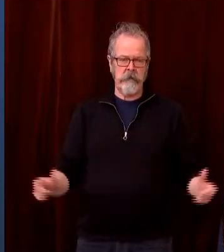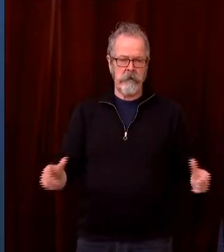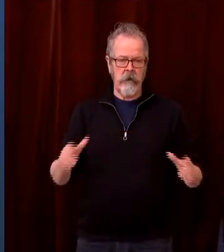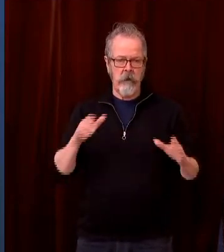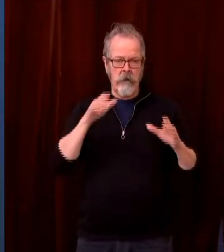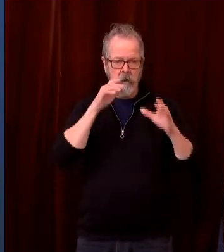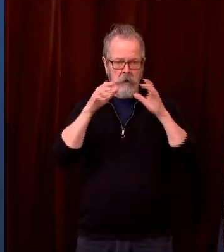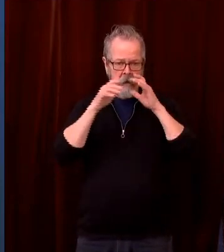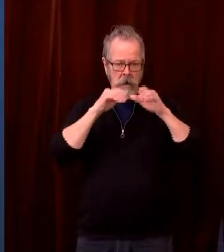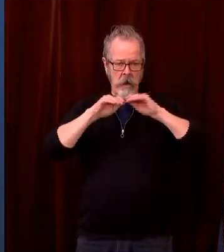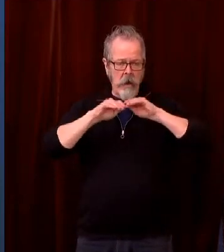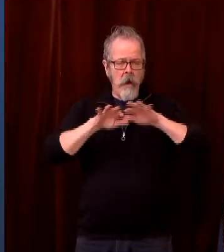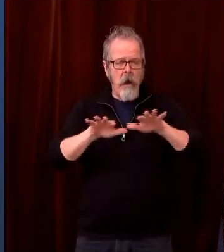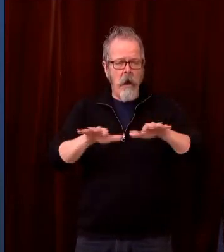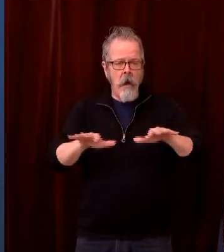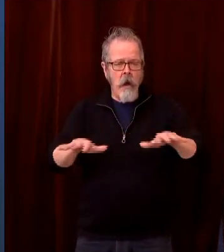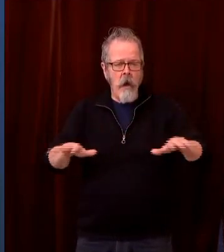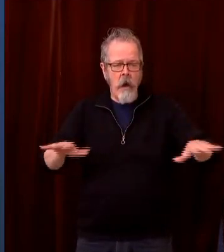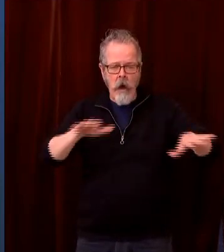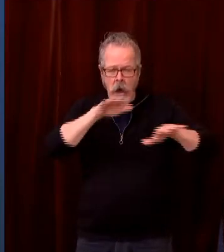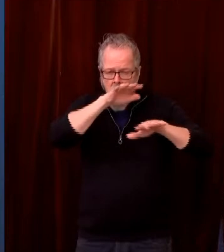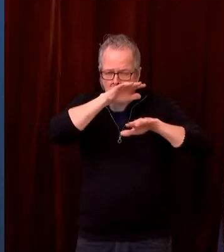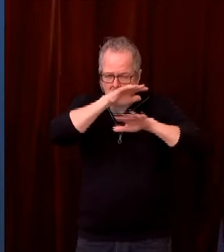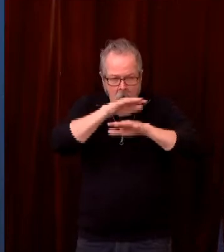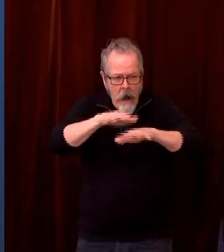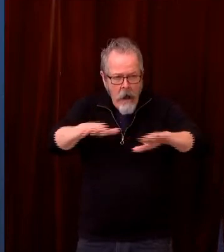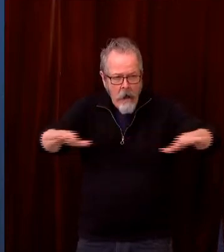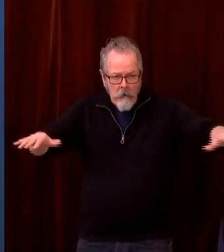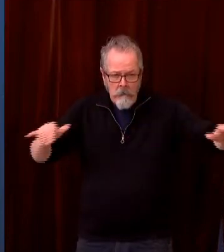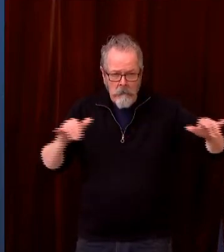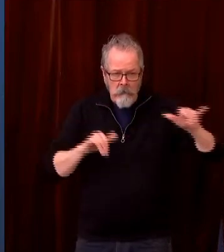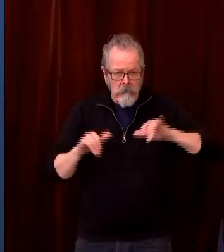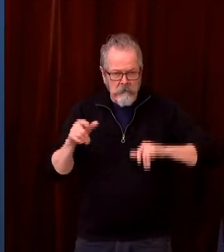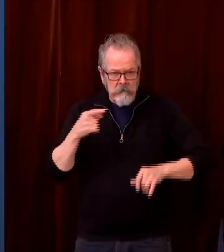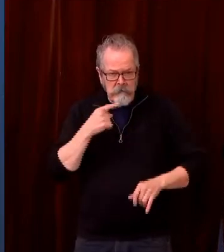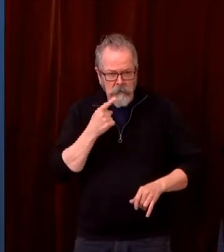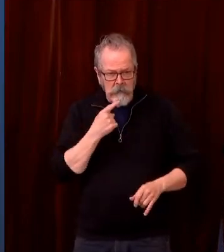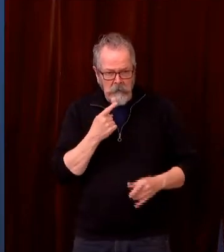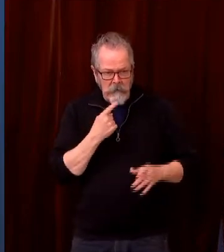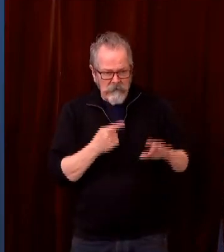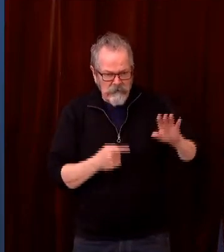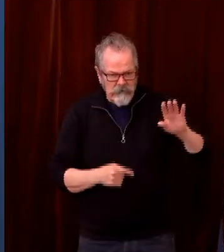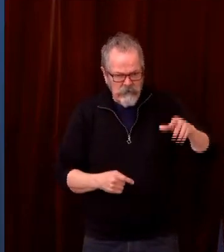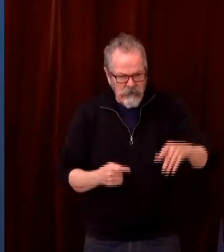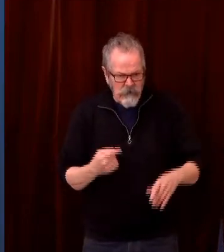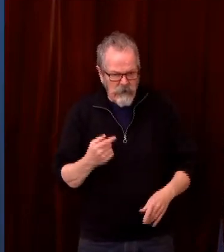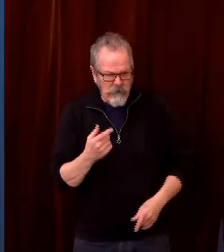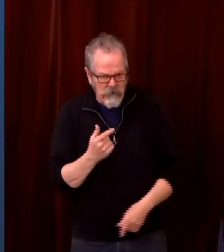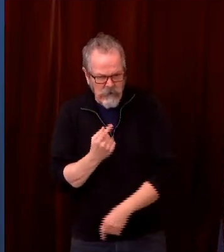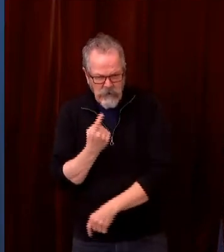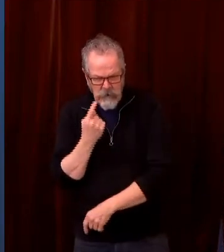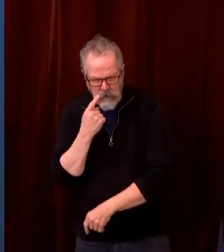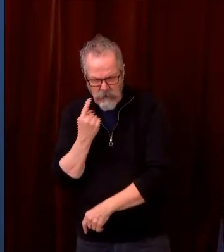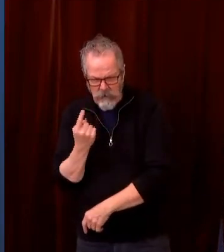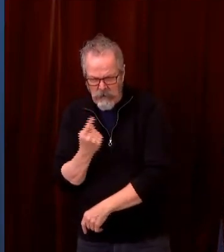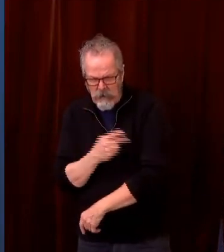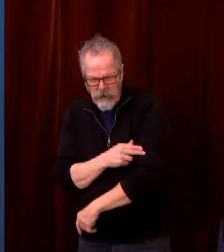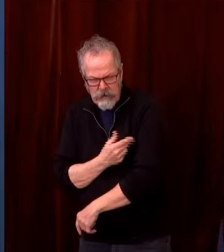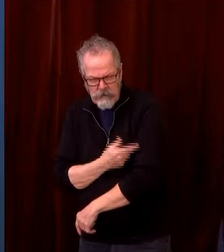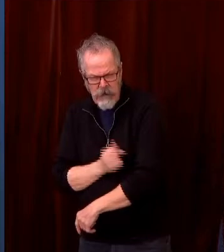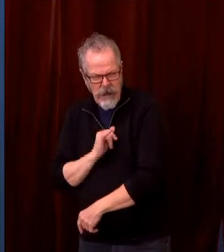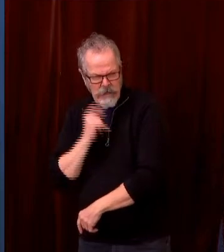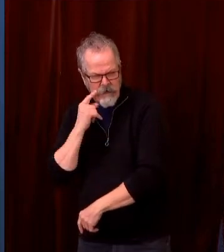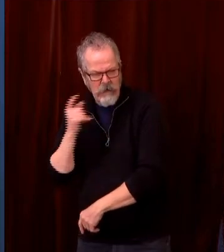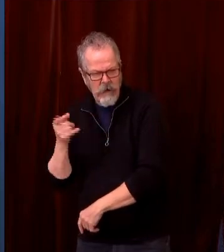volunteers, to say if they have open slots, this will give them a chance to fill those